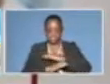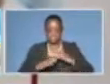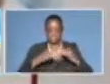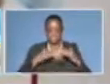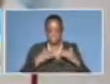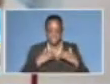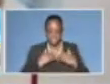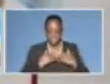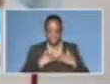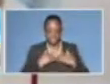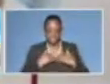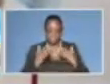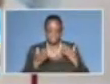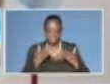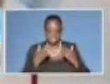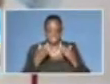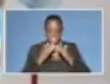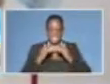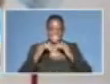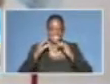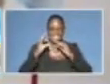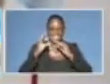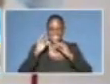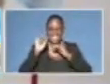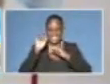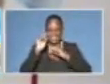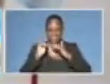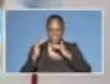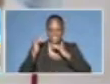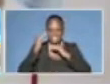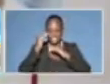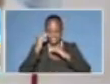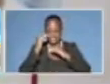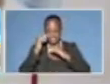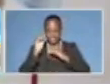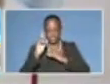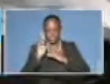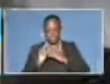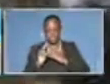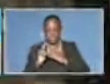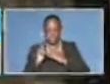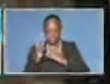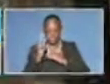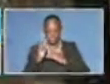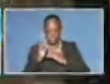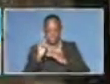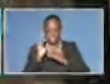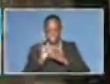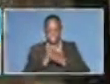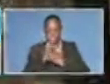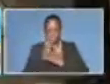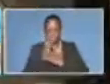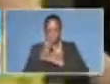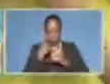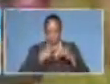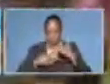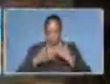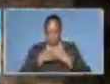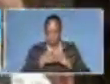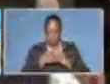getting inflation under control without causing the economies to contract. And so that would mean